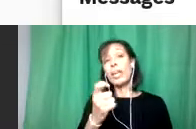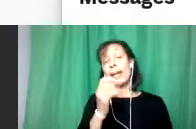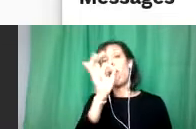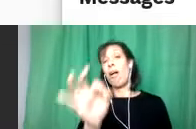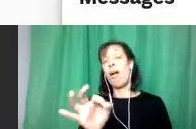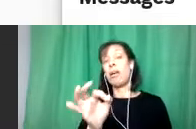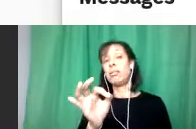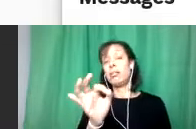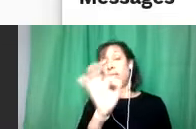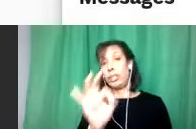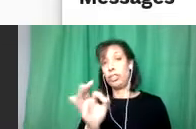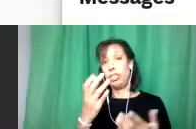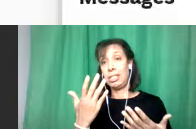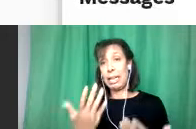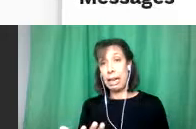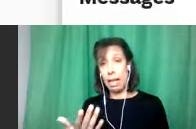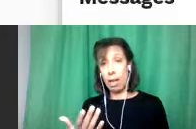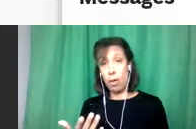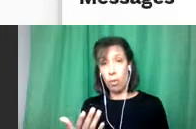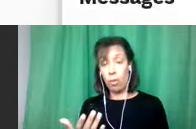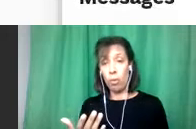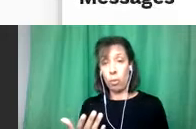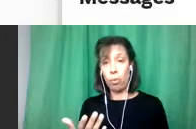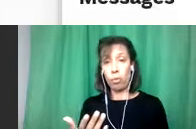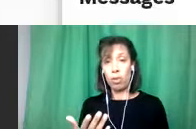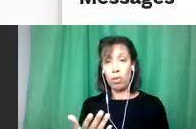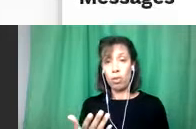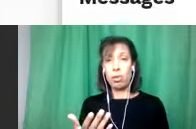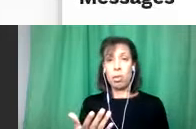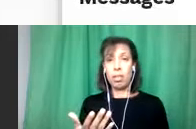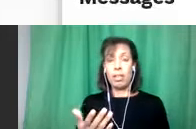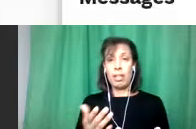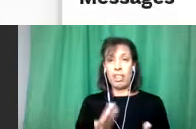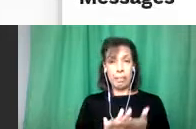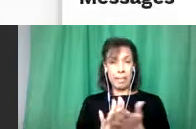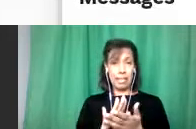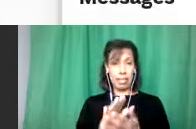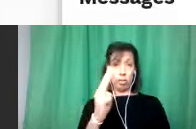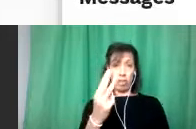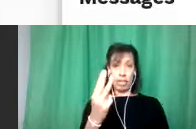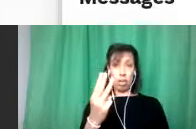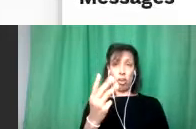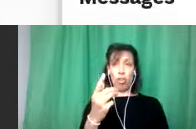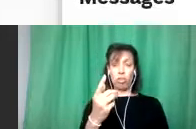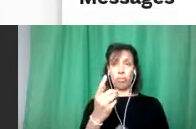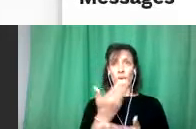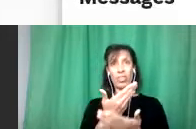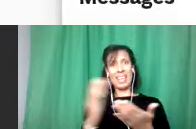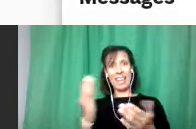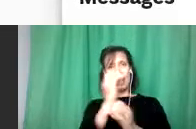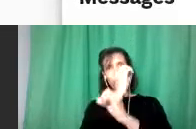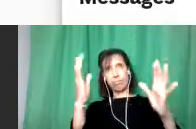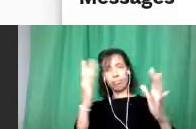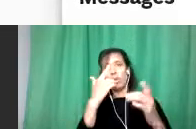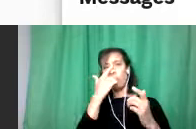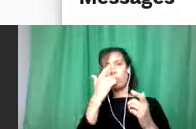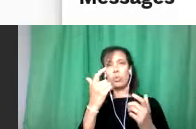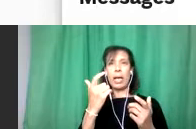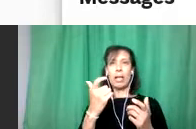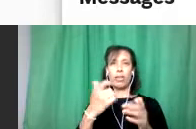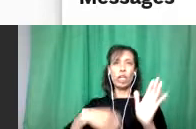when we get to 3 o'clock, if you want to, you can go and make yourself a cup of tea, or you can stay and ask some more